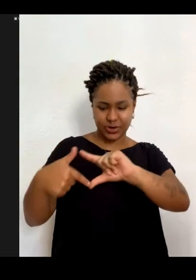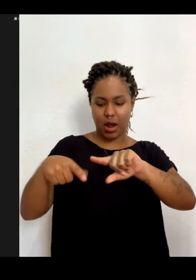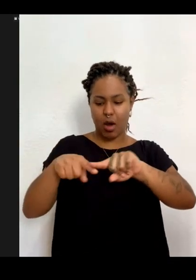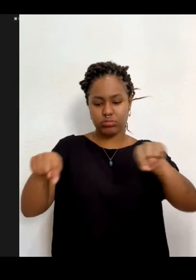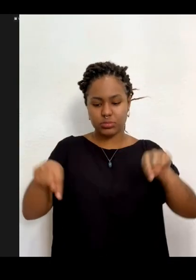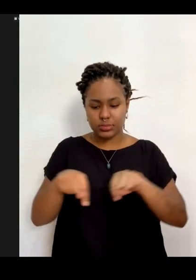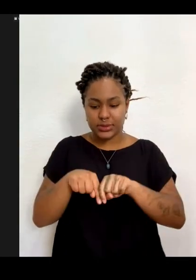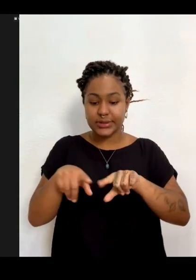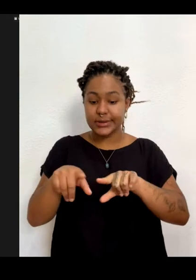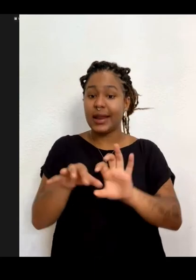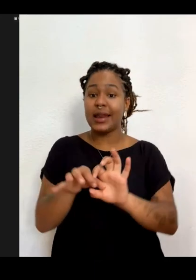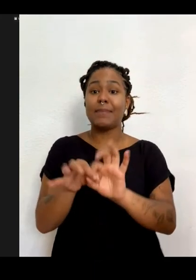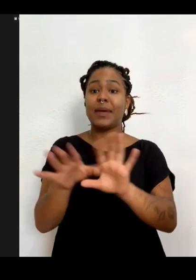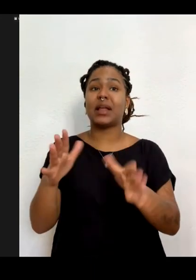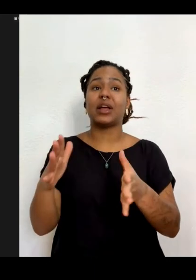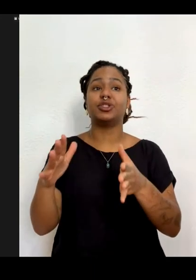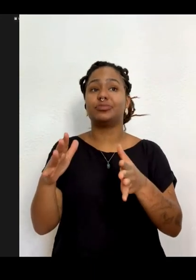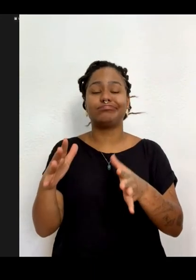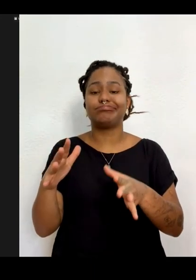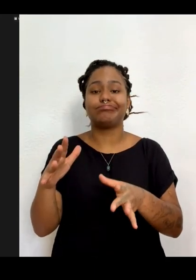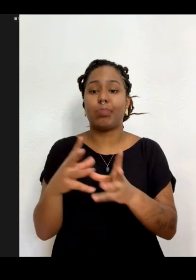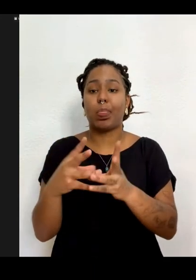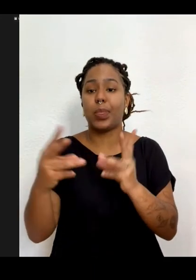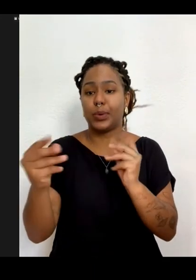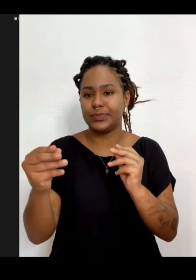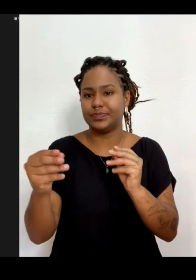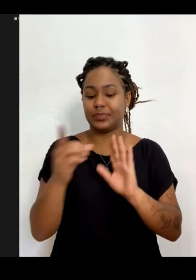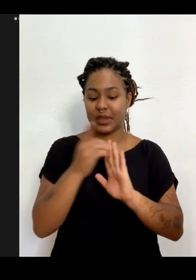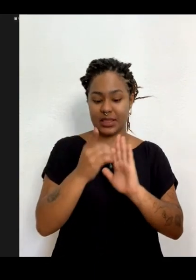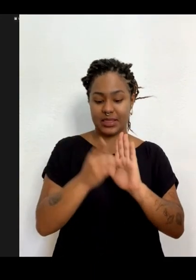a nothing foreign